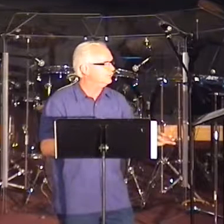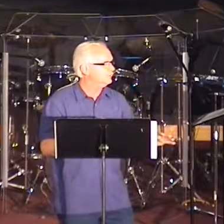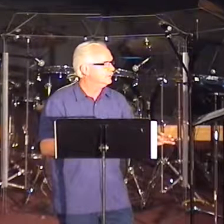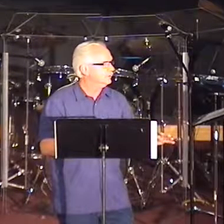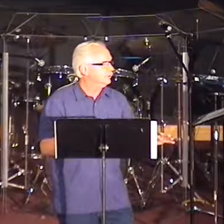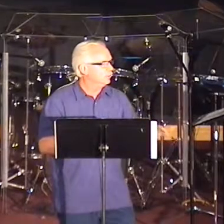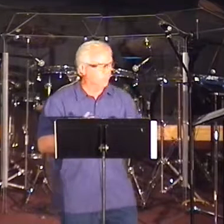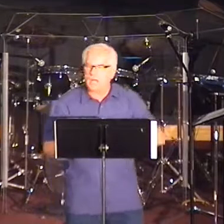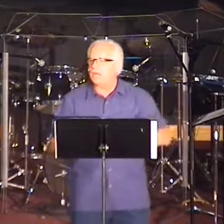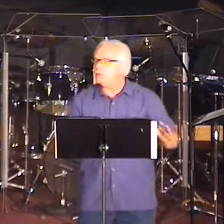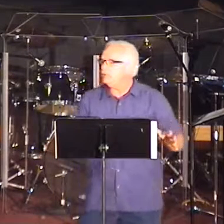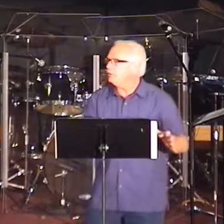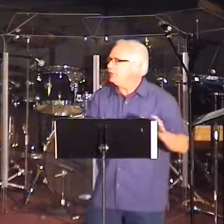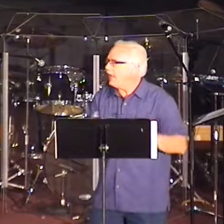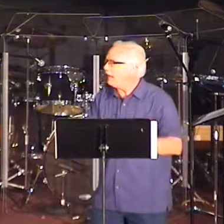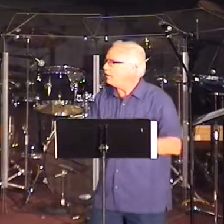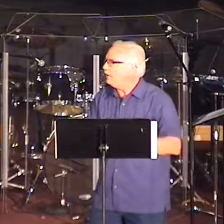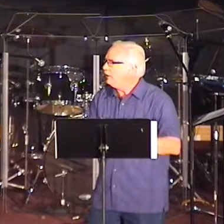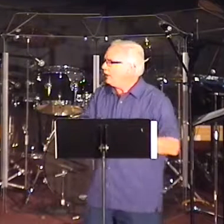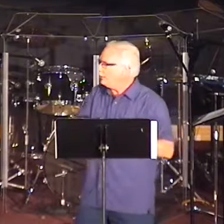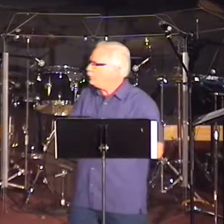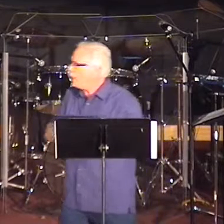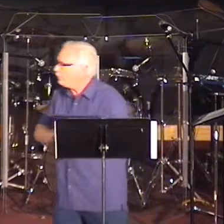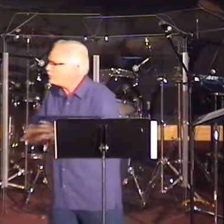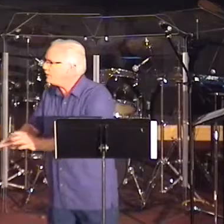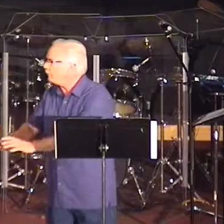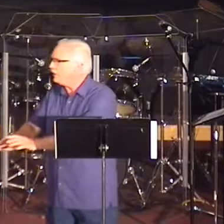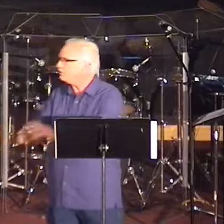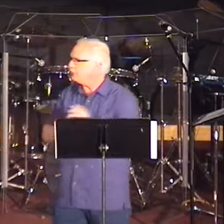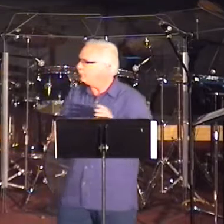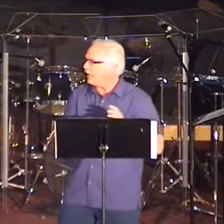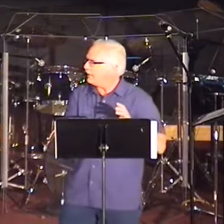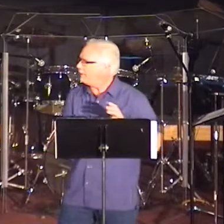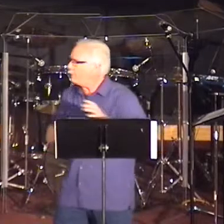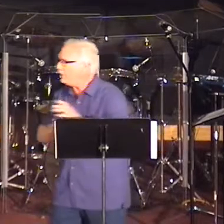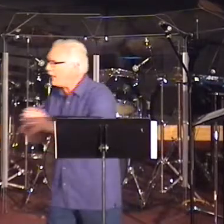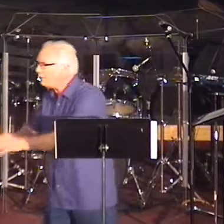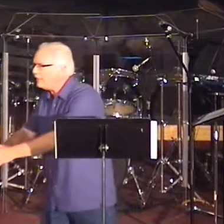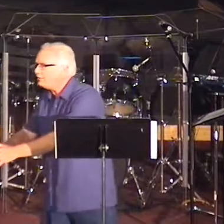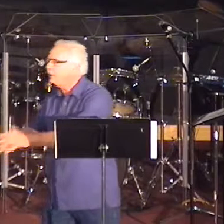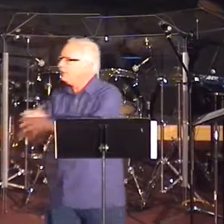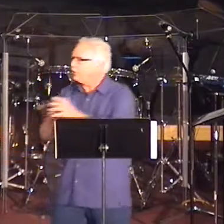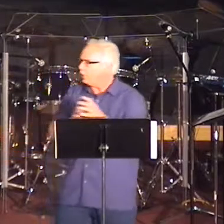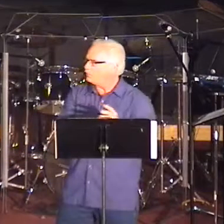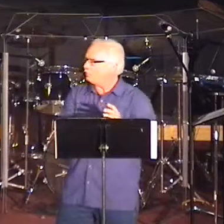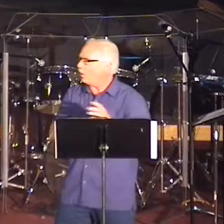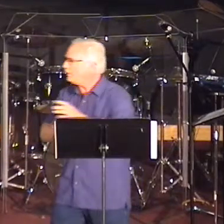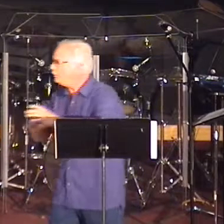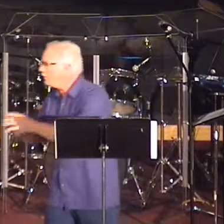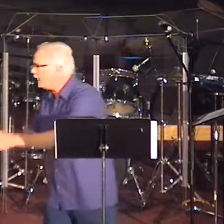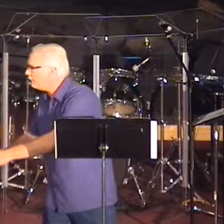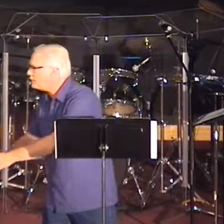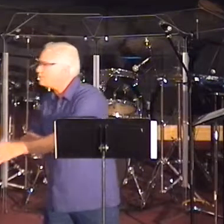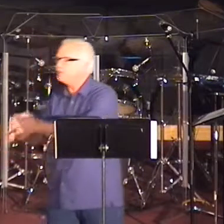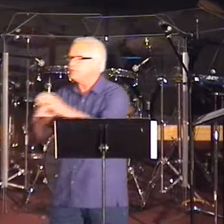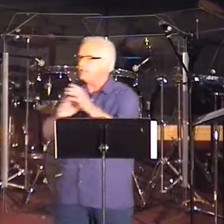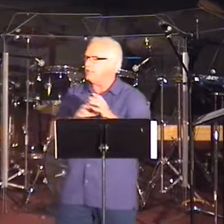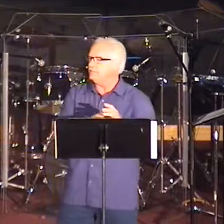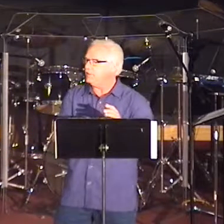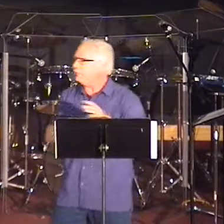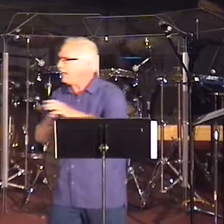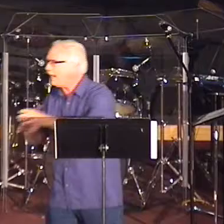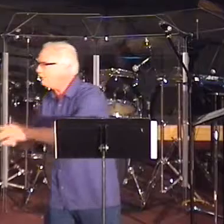moment, where God knew that now they would know the separation from God, they wouldn't have that close walk, they wouldn't have that